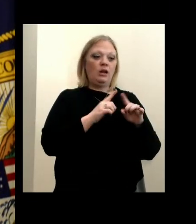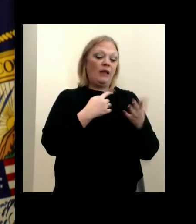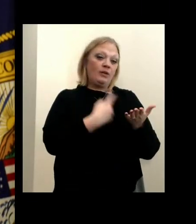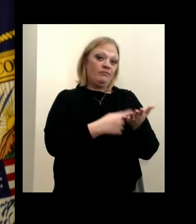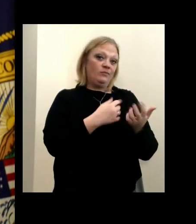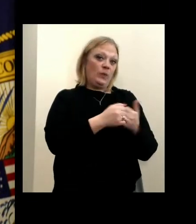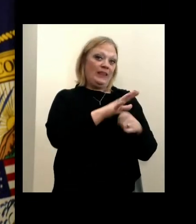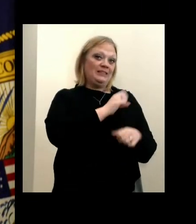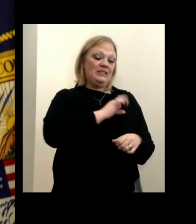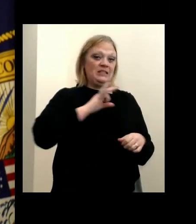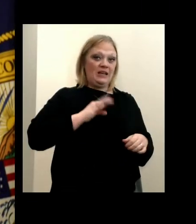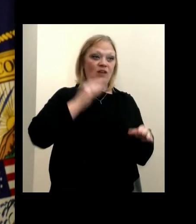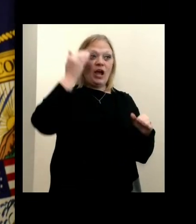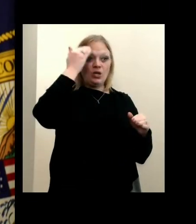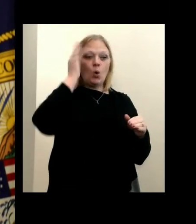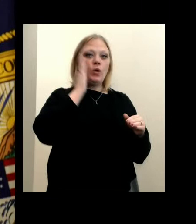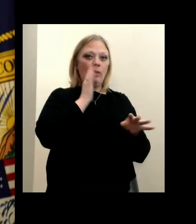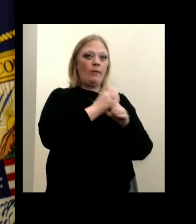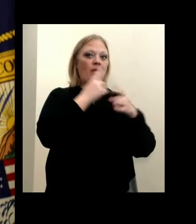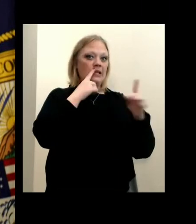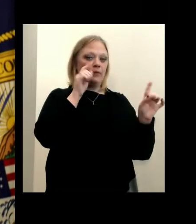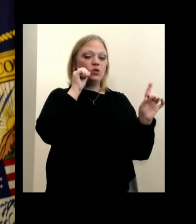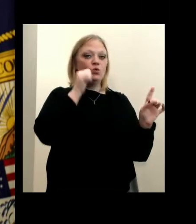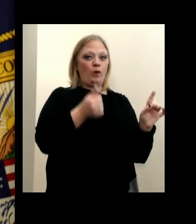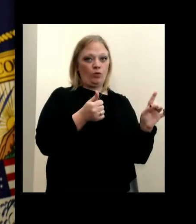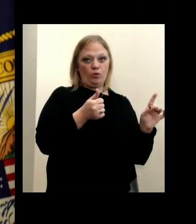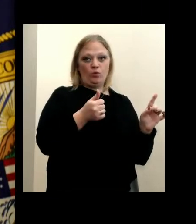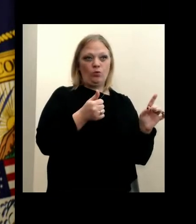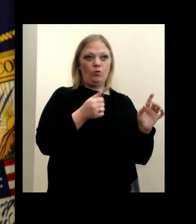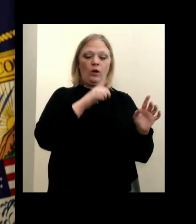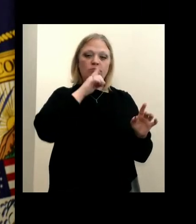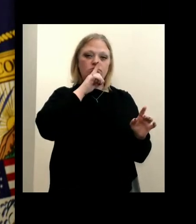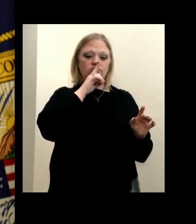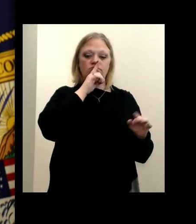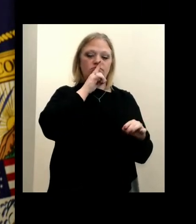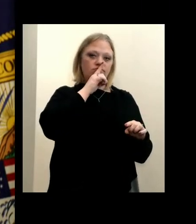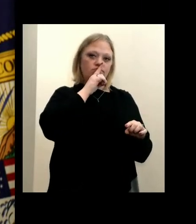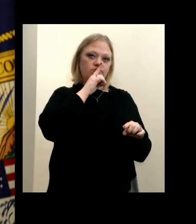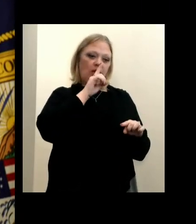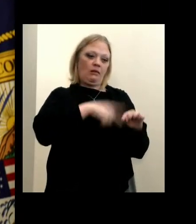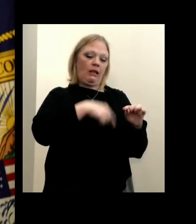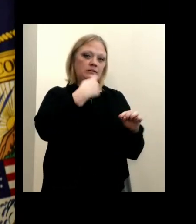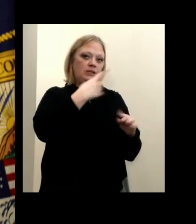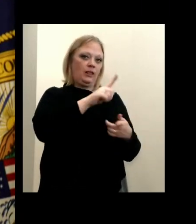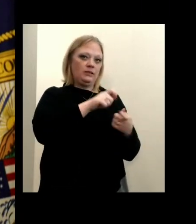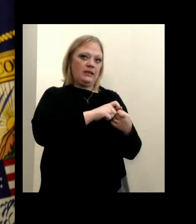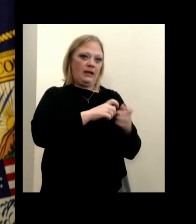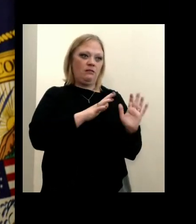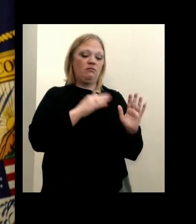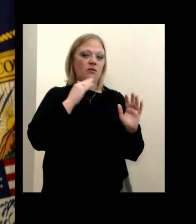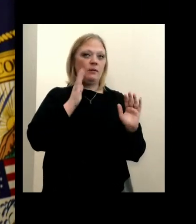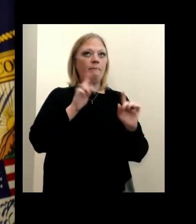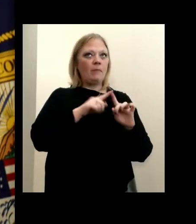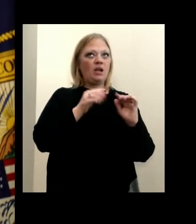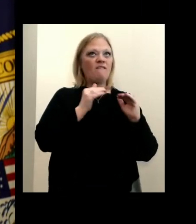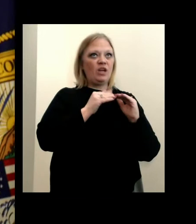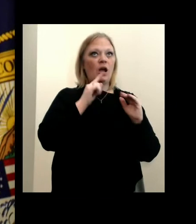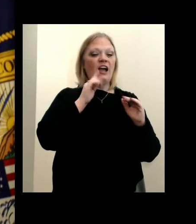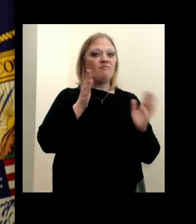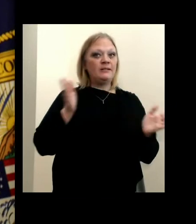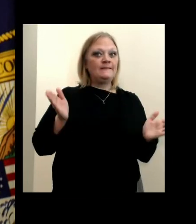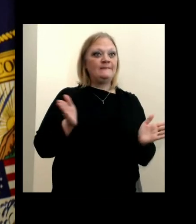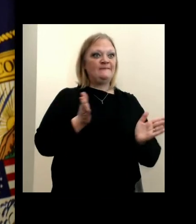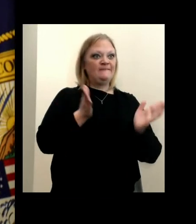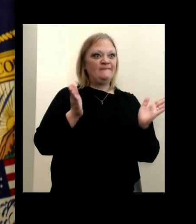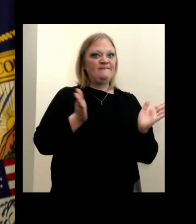and I know he's going to make an announcement tomorrow. I'm not at liberty to say exactly what it is. I think It is fair to say I've been pushing for some time to move